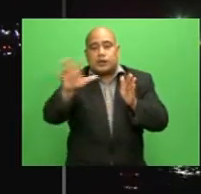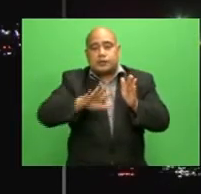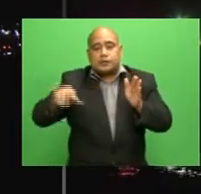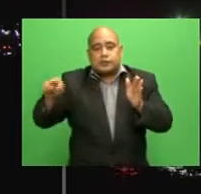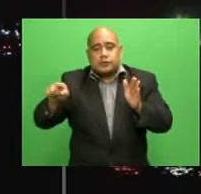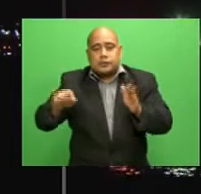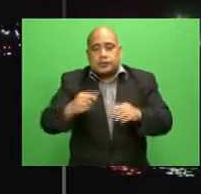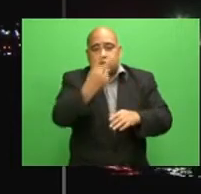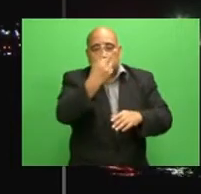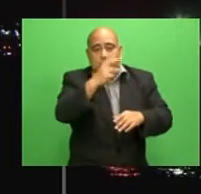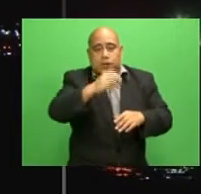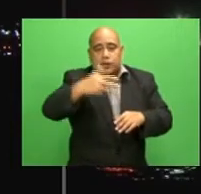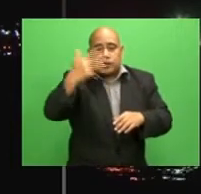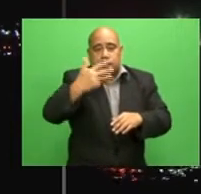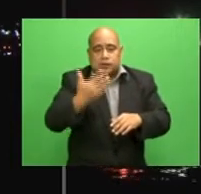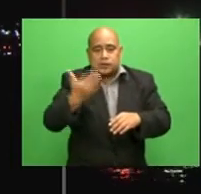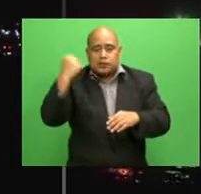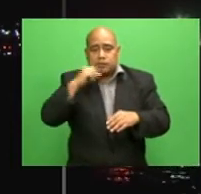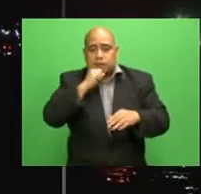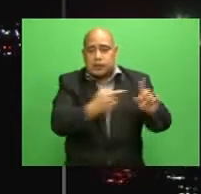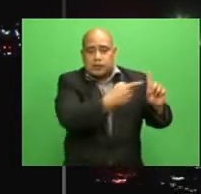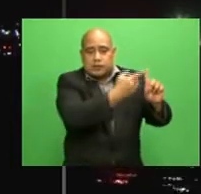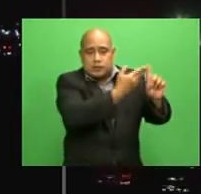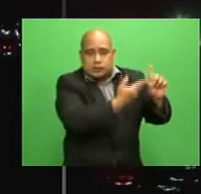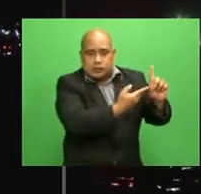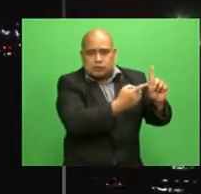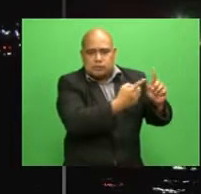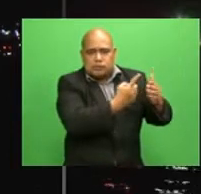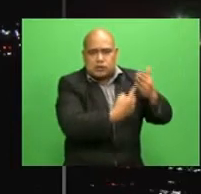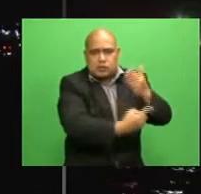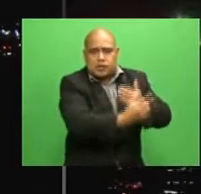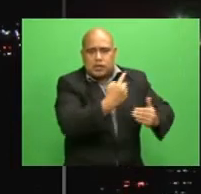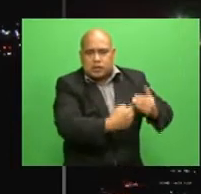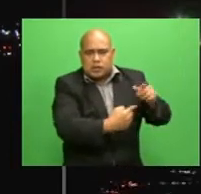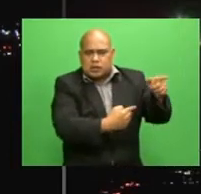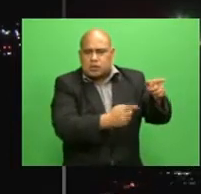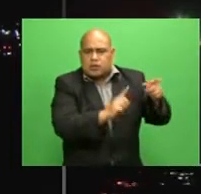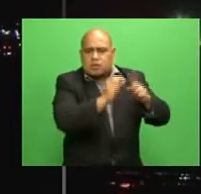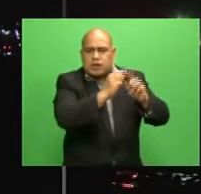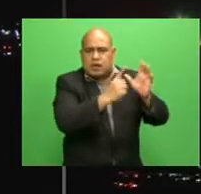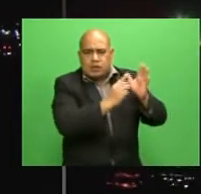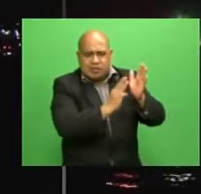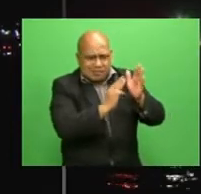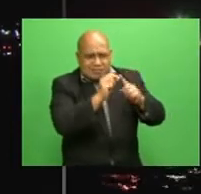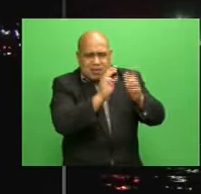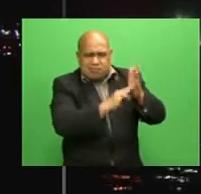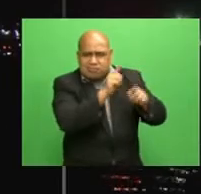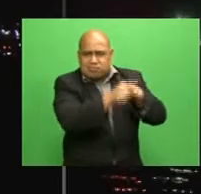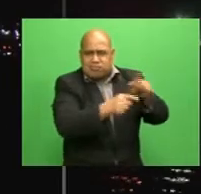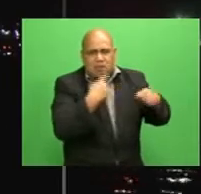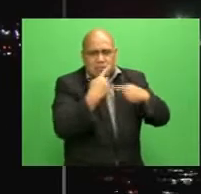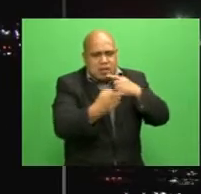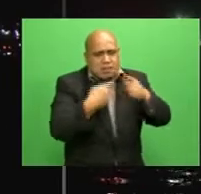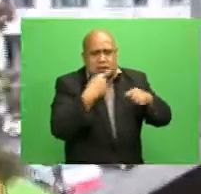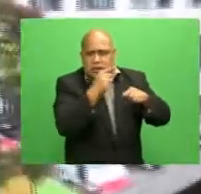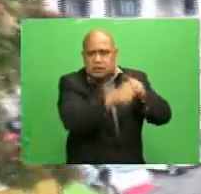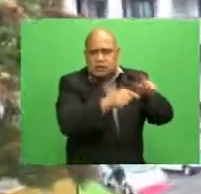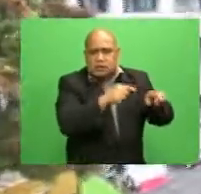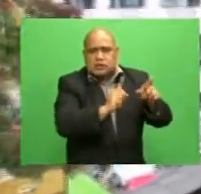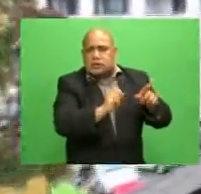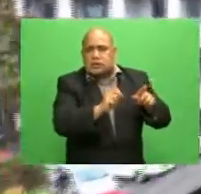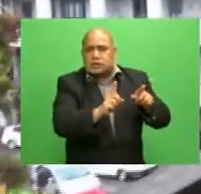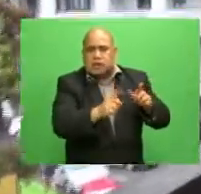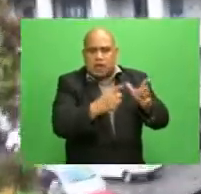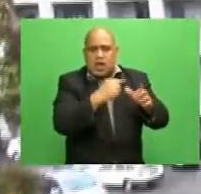Ravindra Singh was sued for defamation by Prime Minister Vurenge Bainimarama and Attorney General Ayaz Said Qayyum. It is